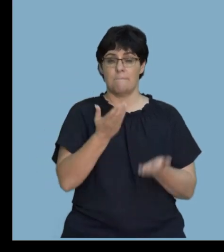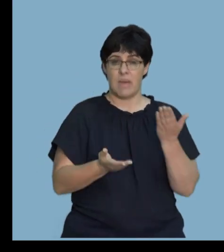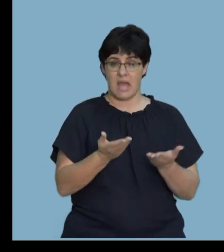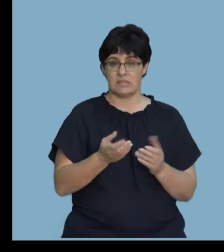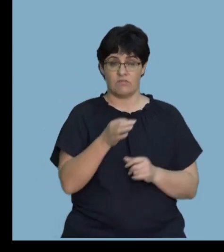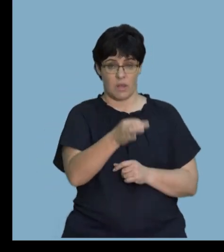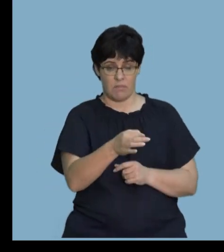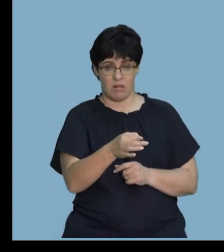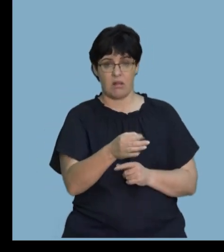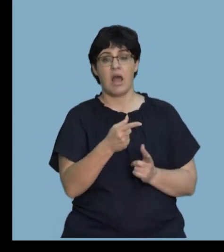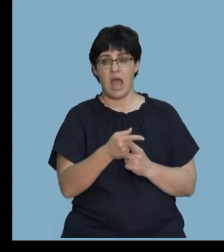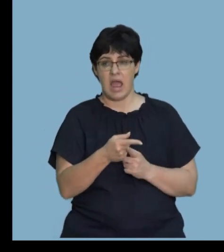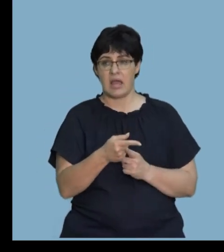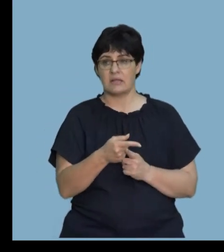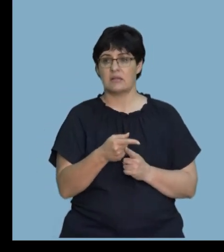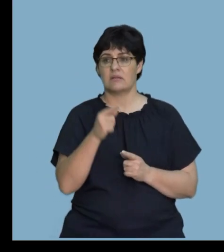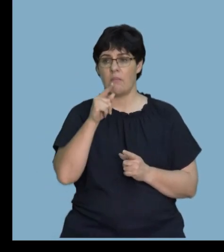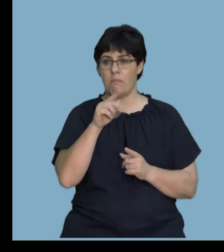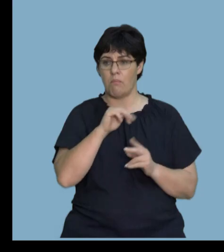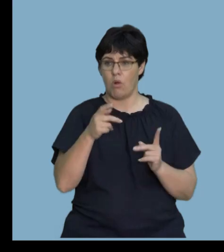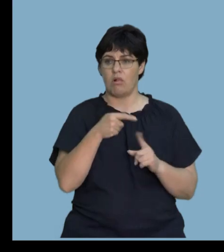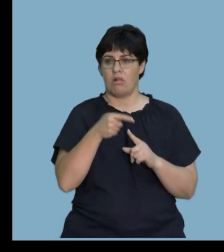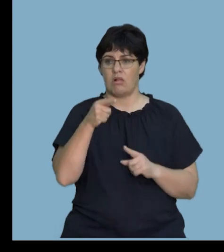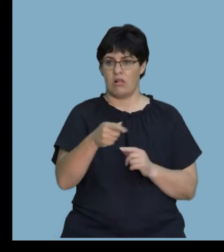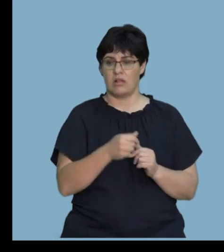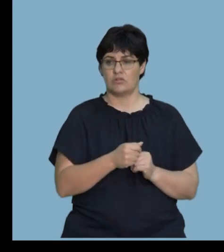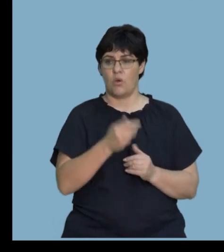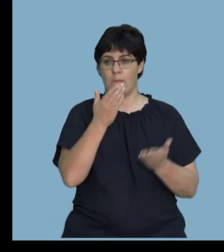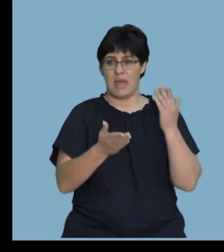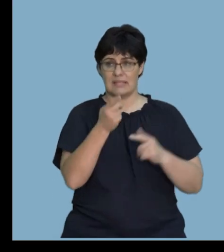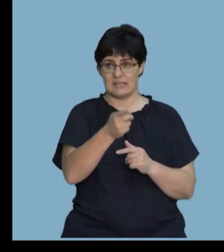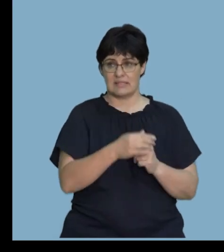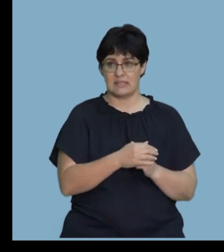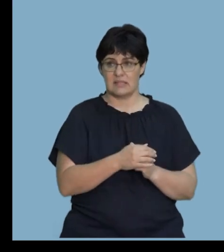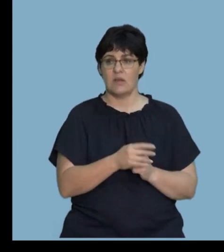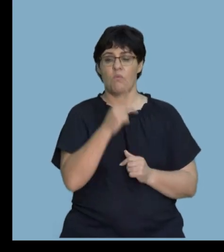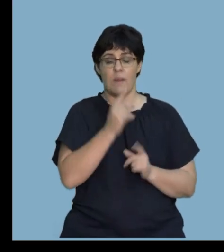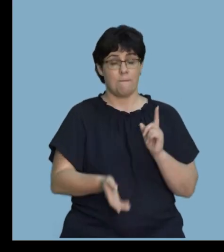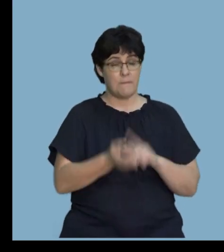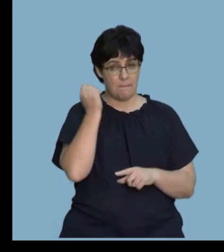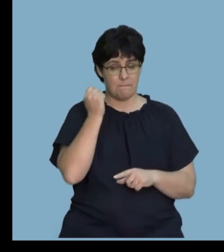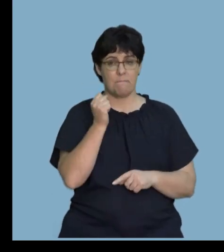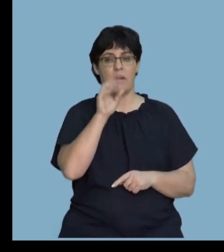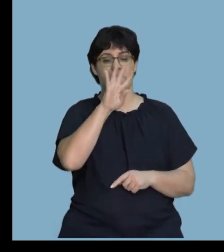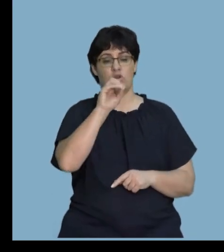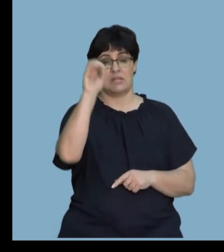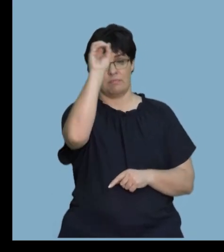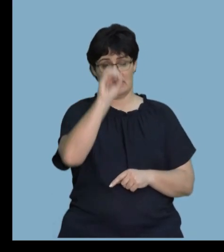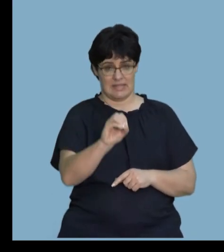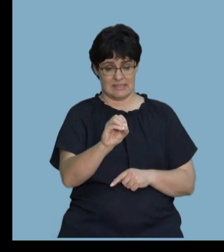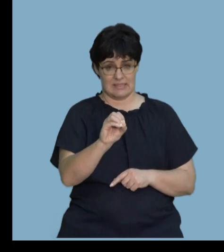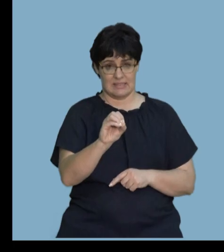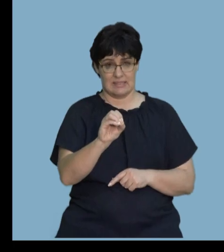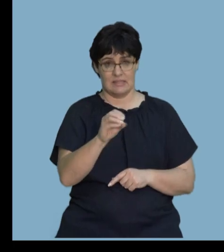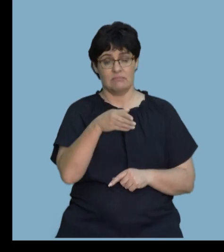molar mass of calcium carbonate. So the mass is we've managed to determine the 40% in the 2